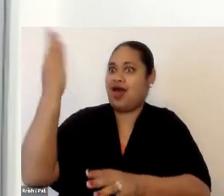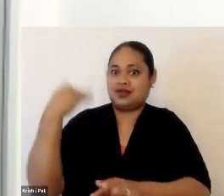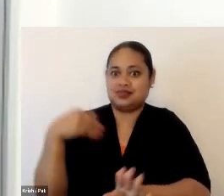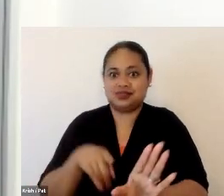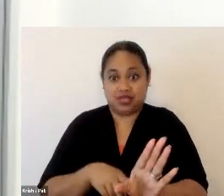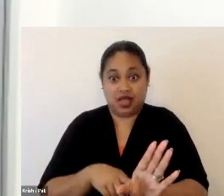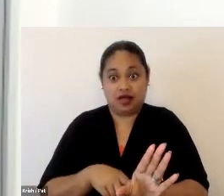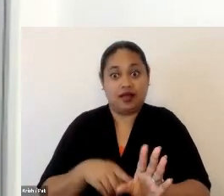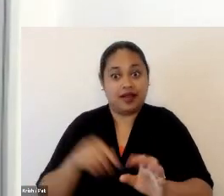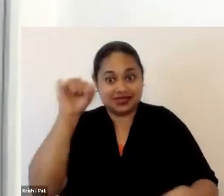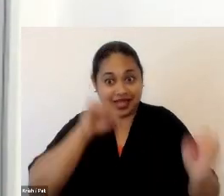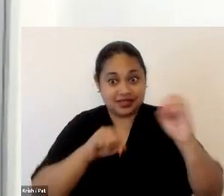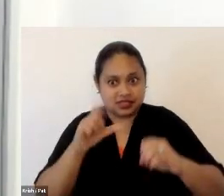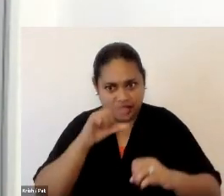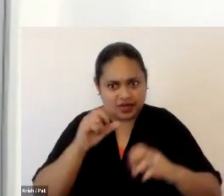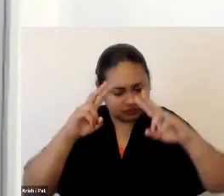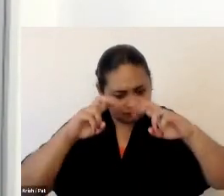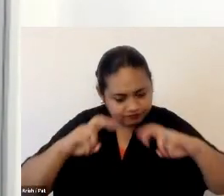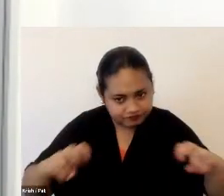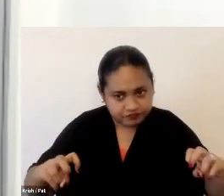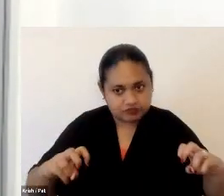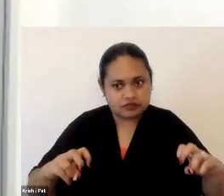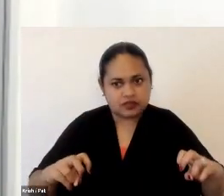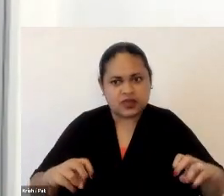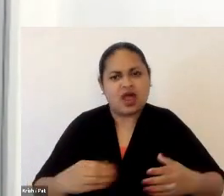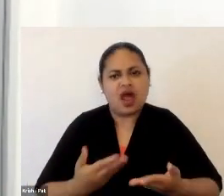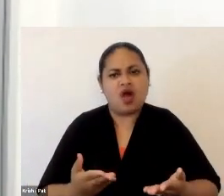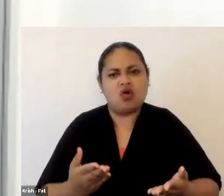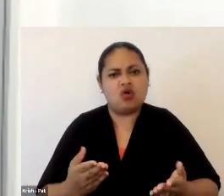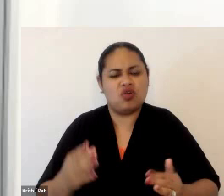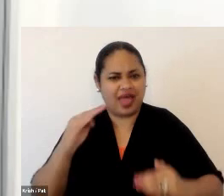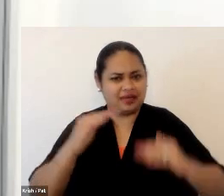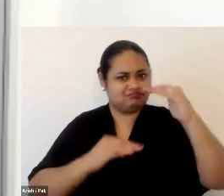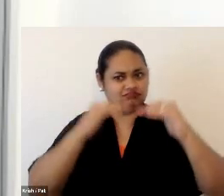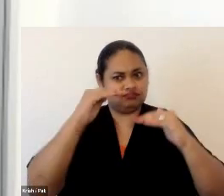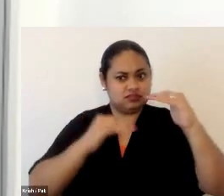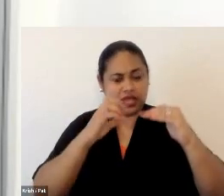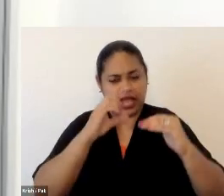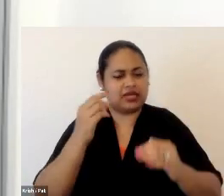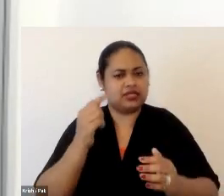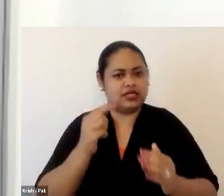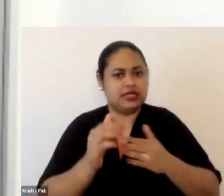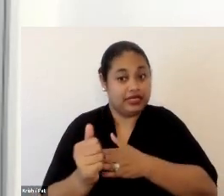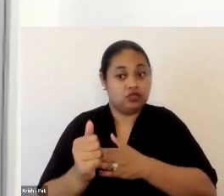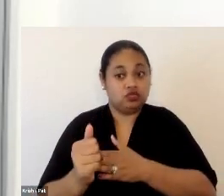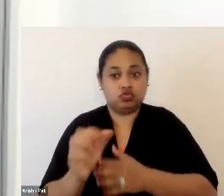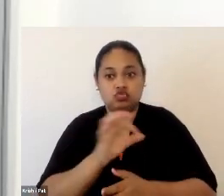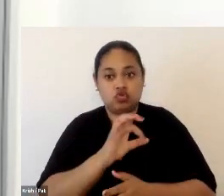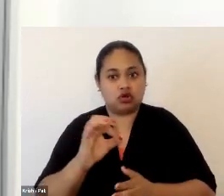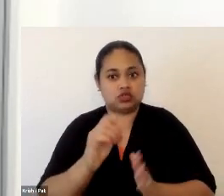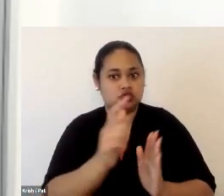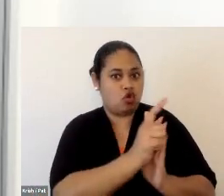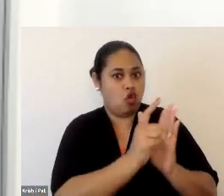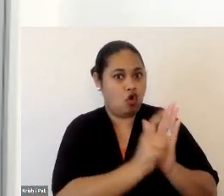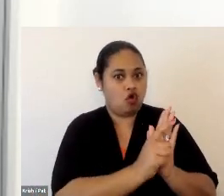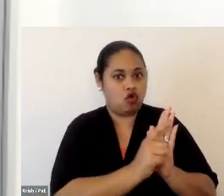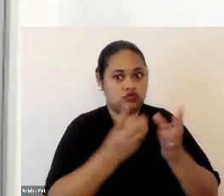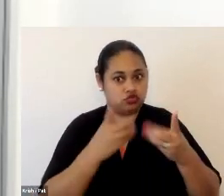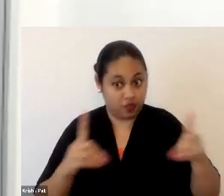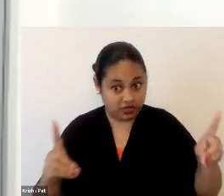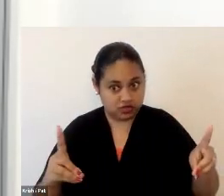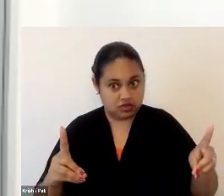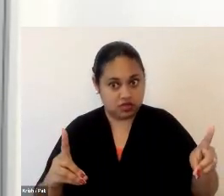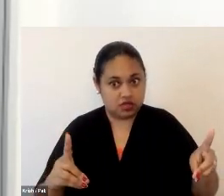investigate the way that algorithmic bias can lead to unlawful discrimination. And we looked at ways to address